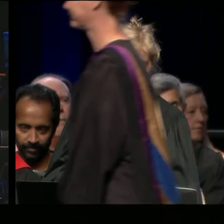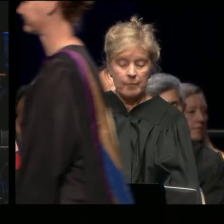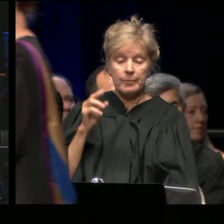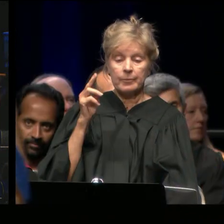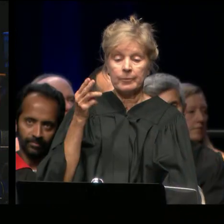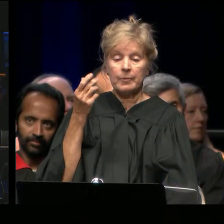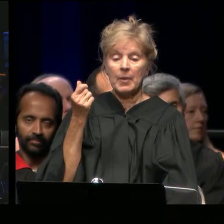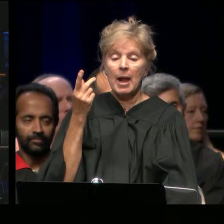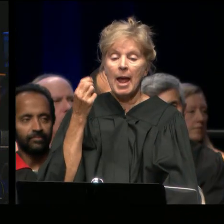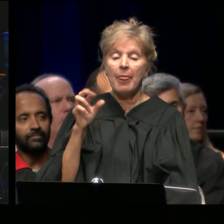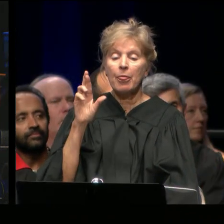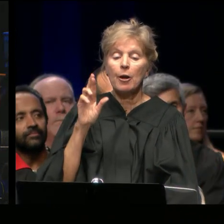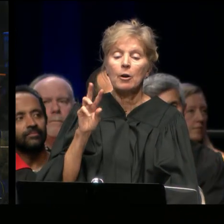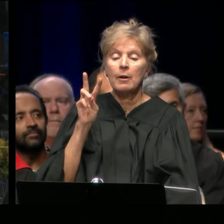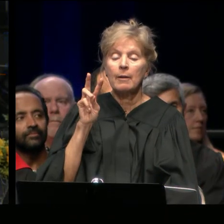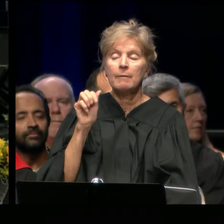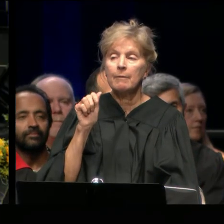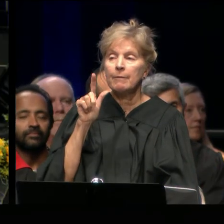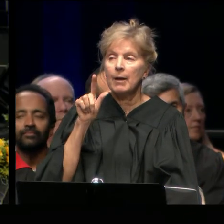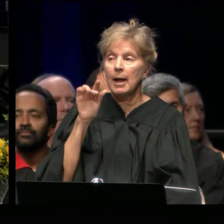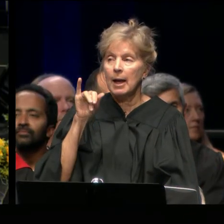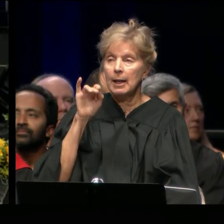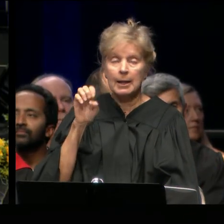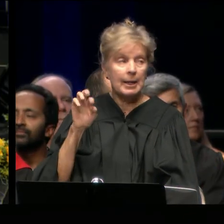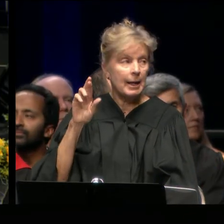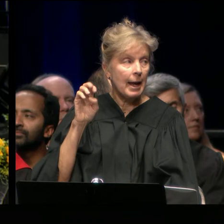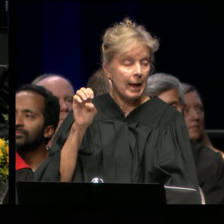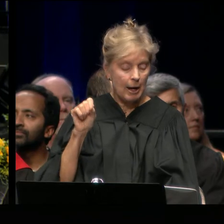Heather Valliere.